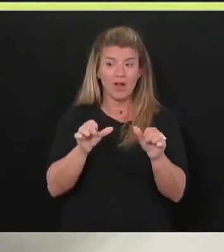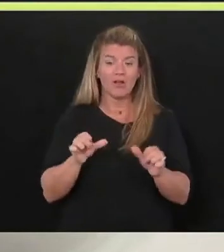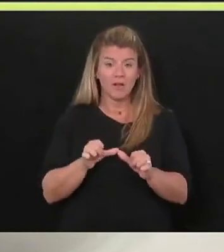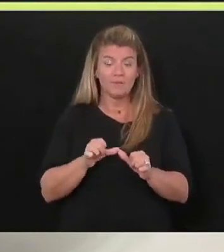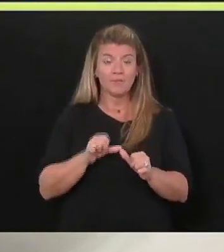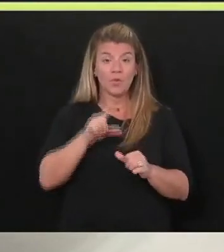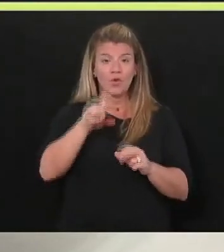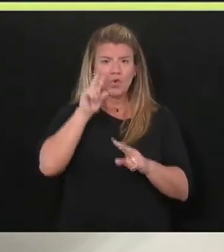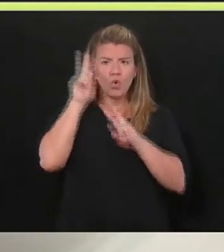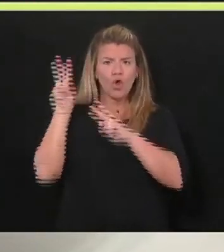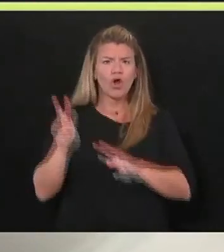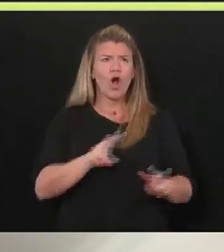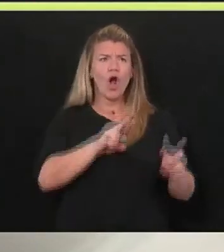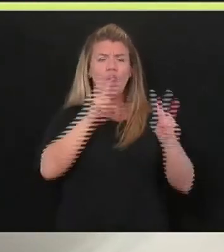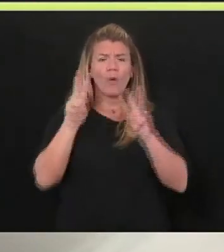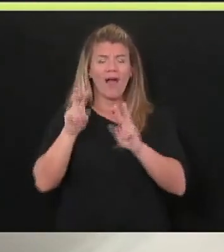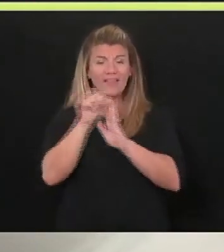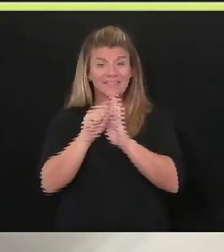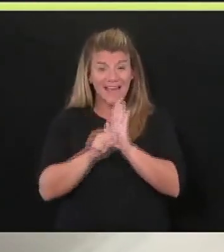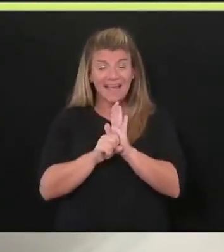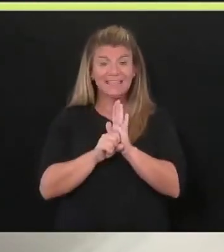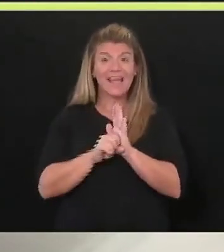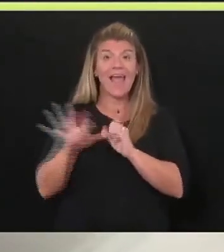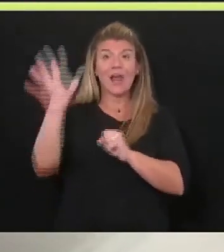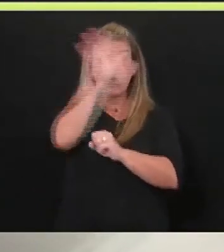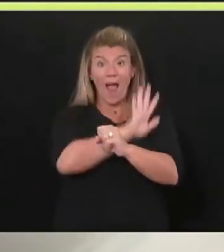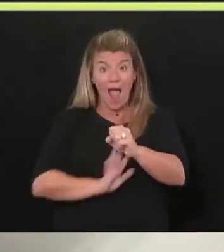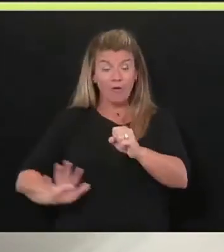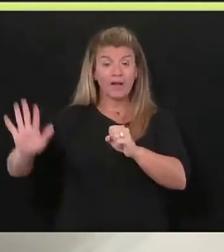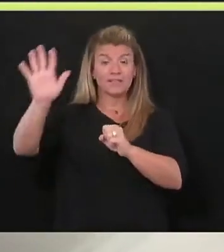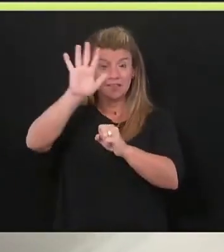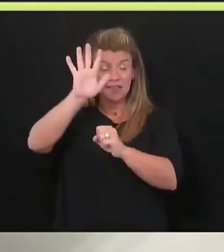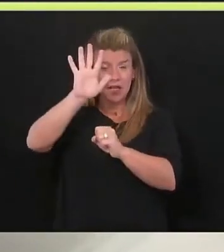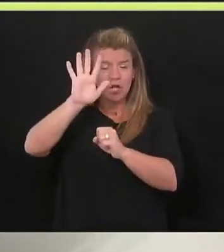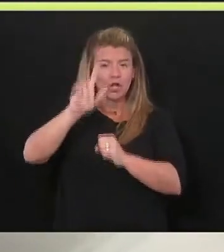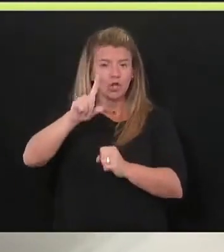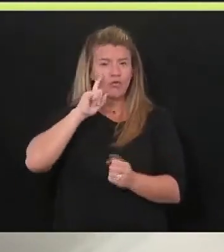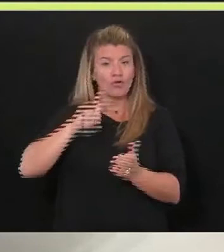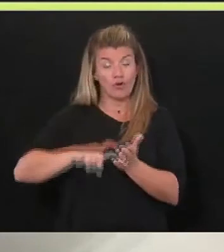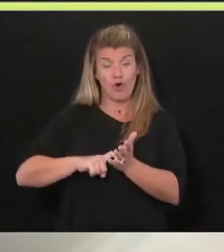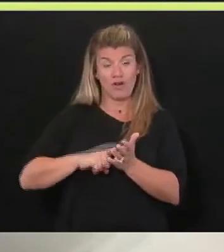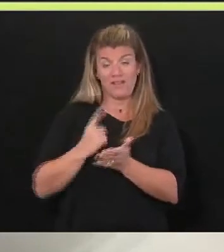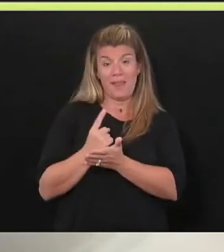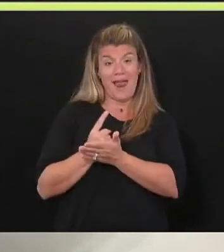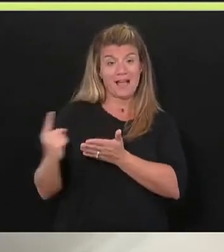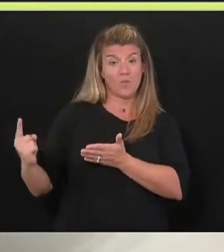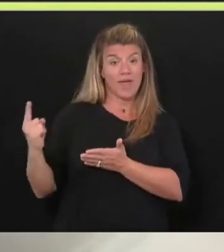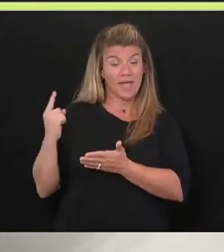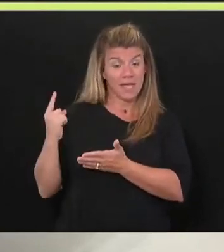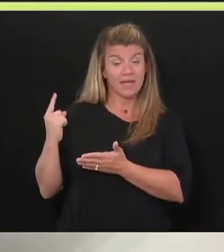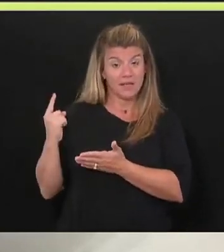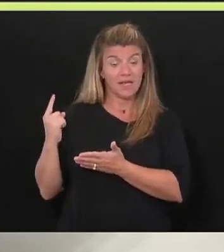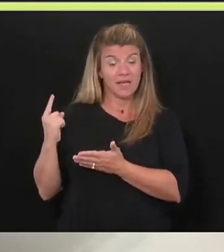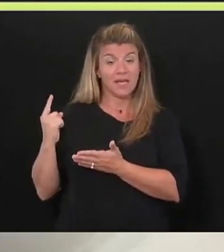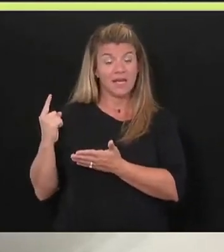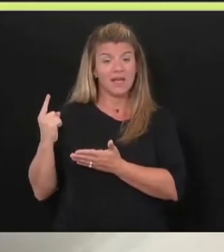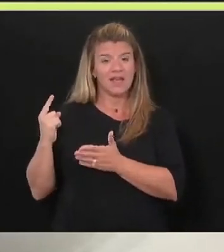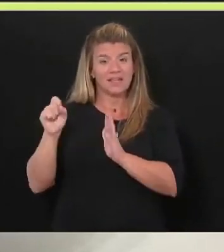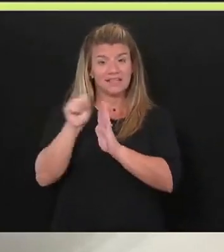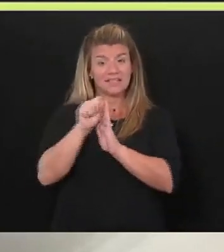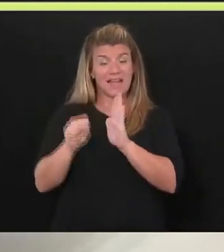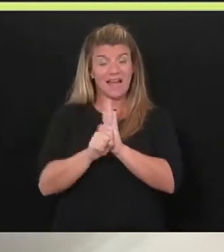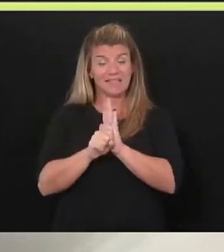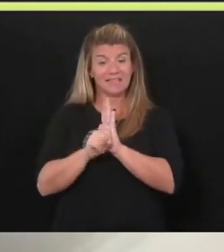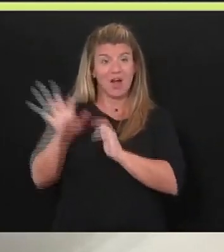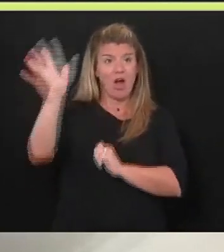around us and all the bordering states, we also notice over the last 7 days, the states around